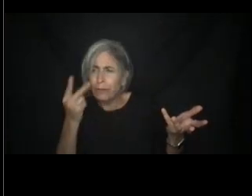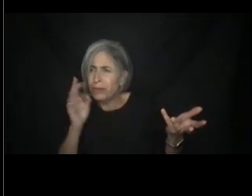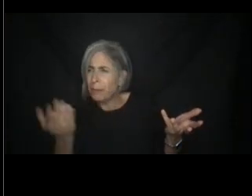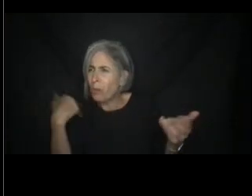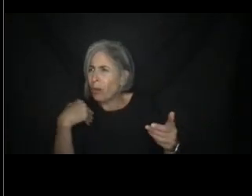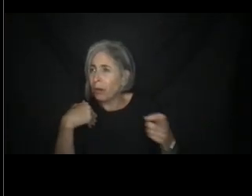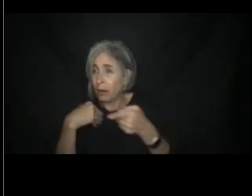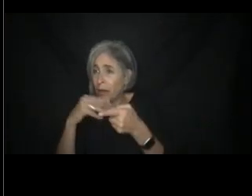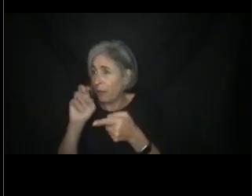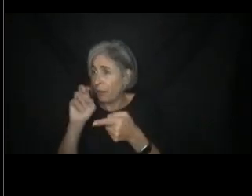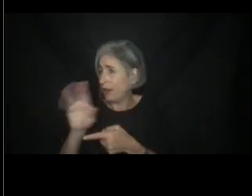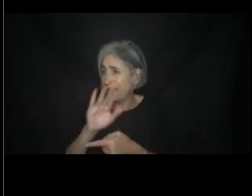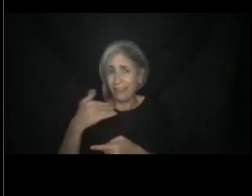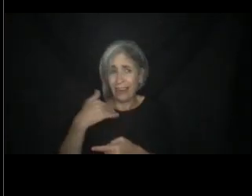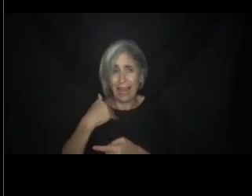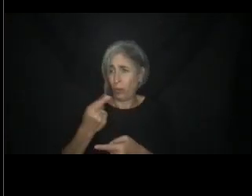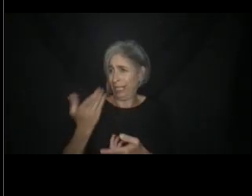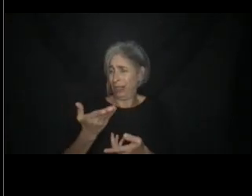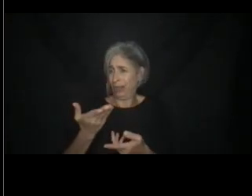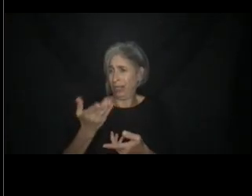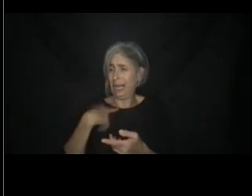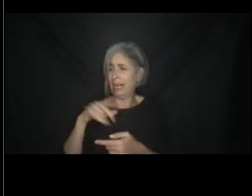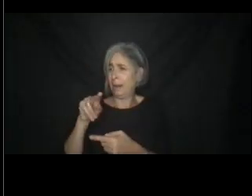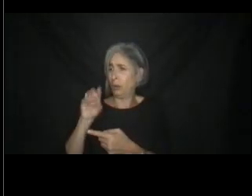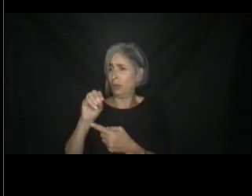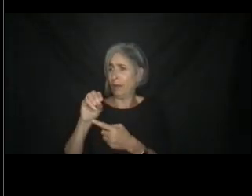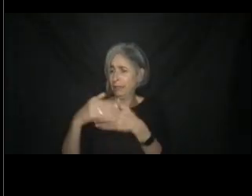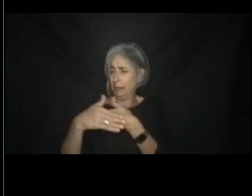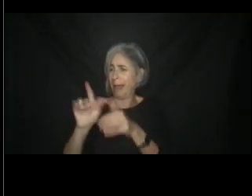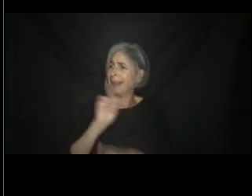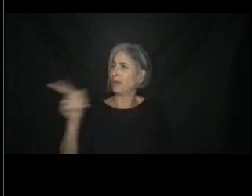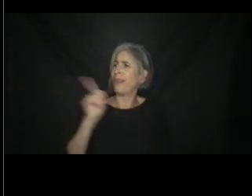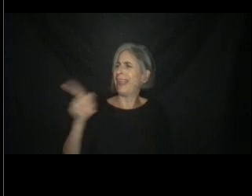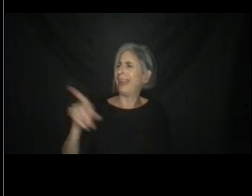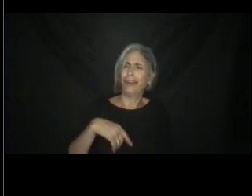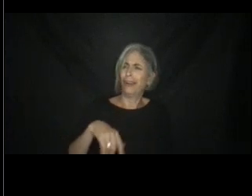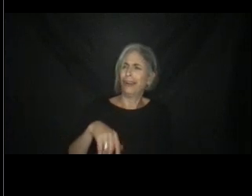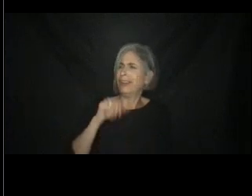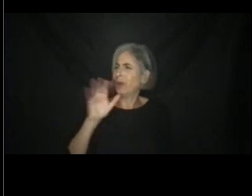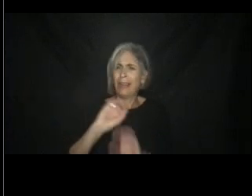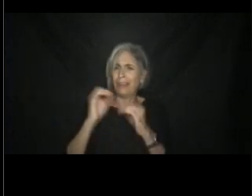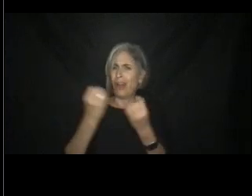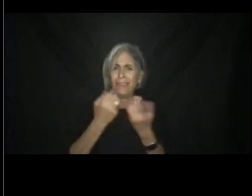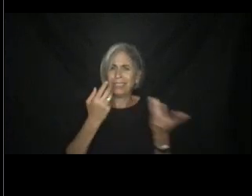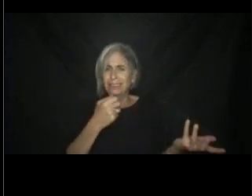And the mayor never had one here. He had it in the post office box over there. The last mayor.